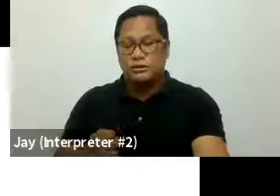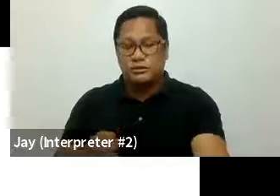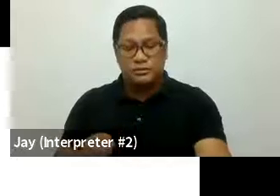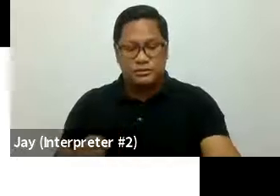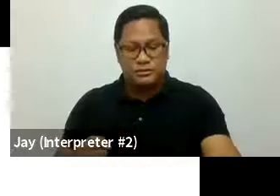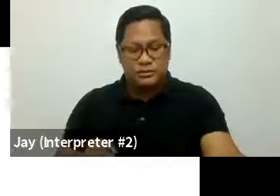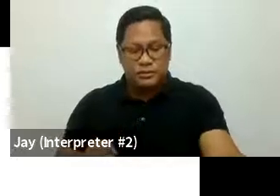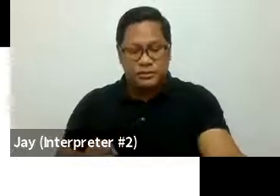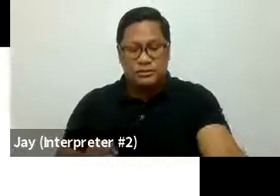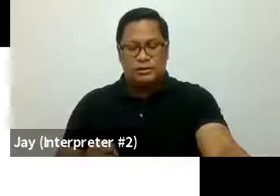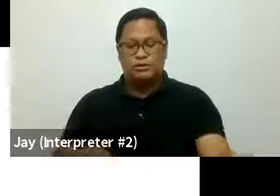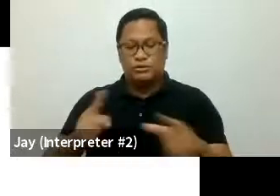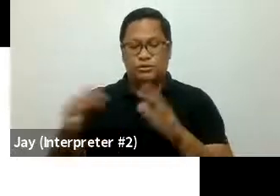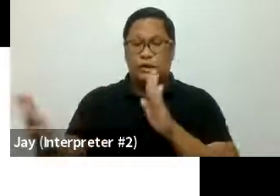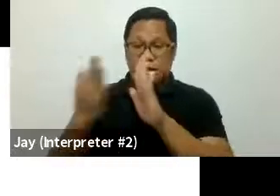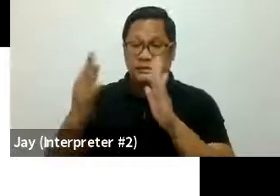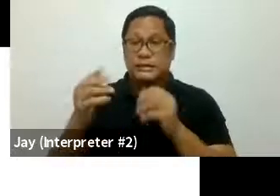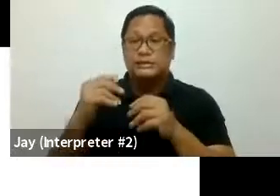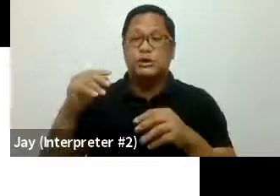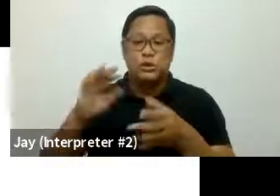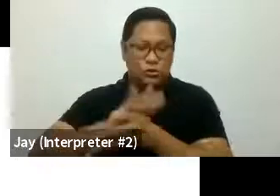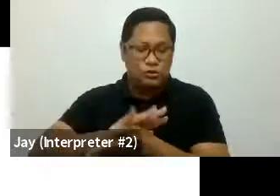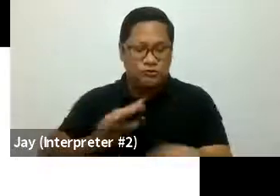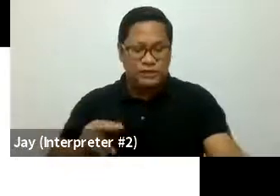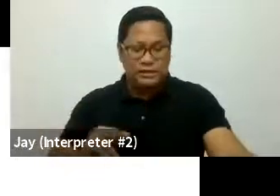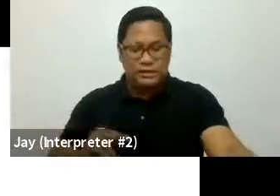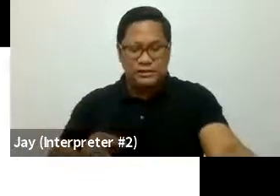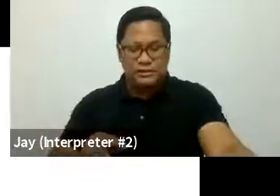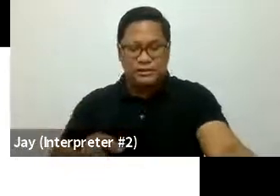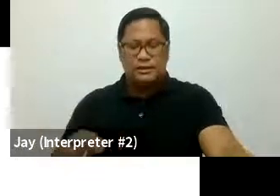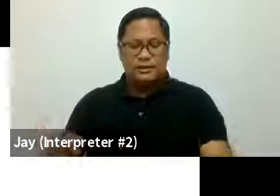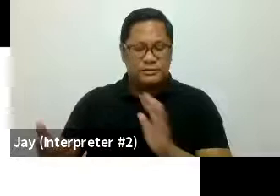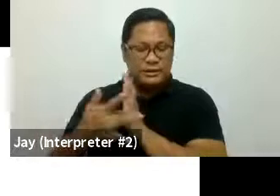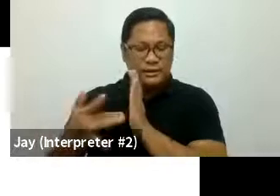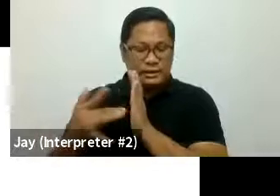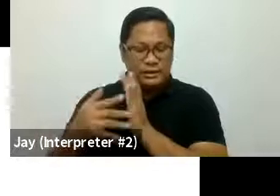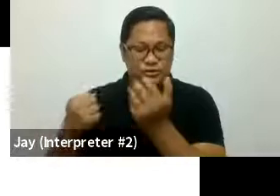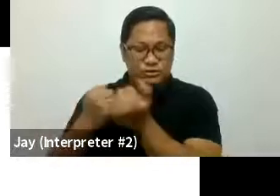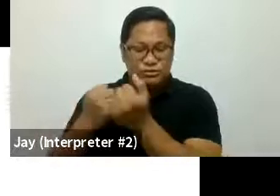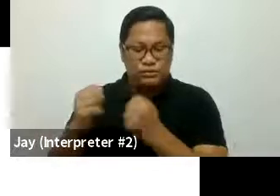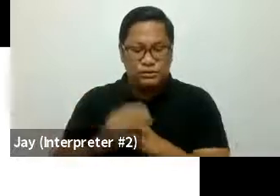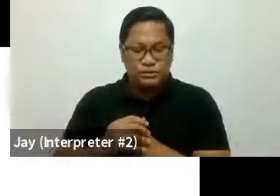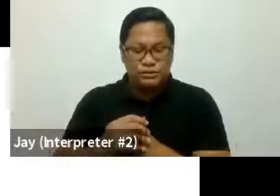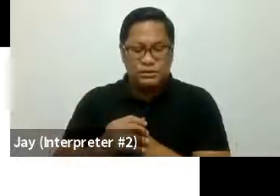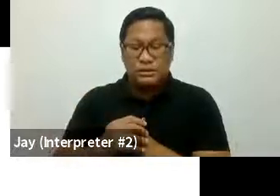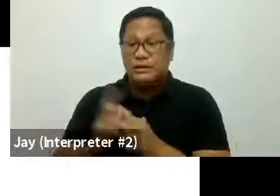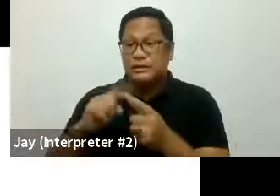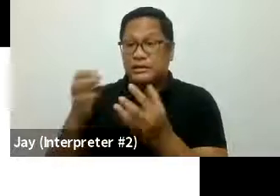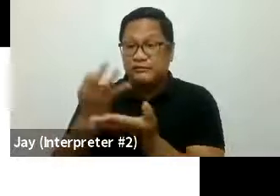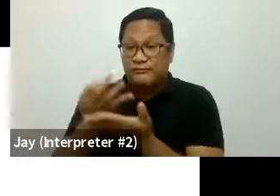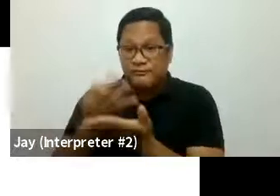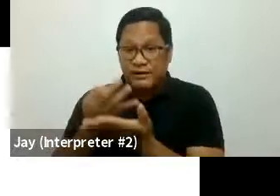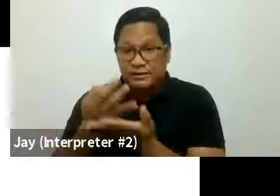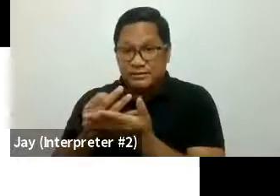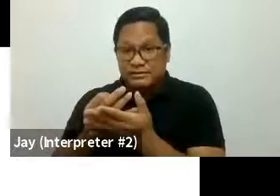addressing COVID. That includes financing, so counter-cyclical support, and basically this funds